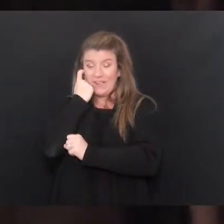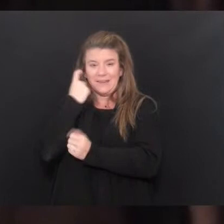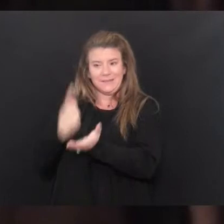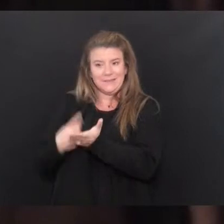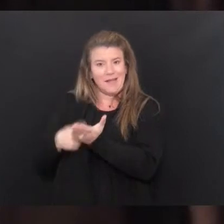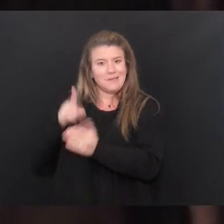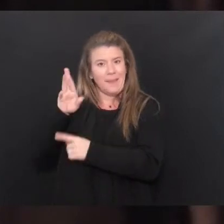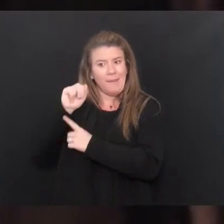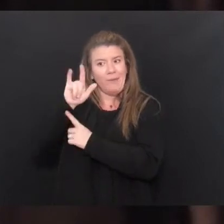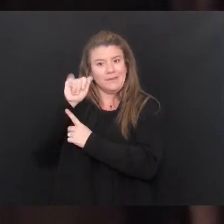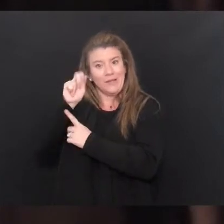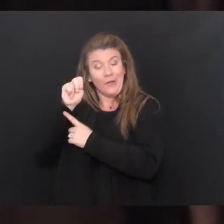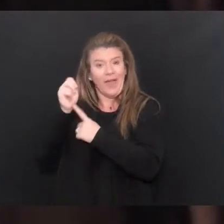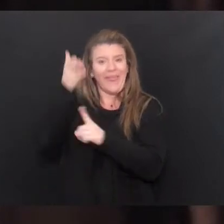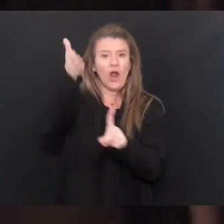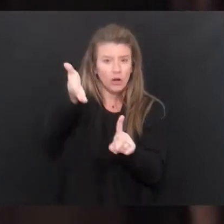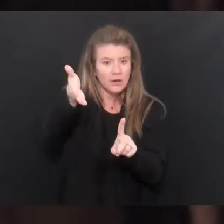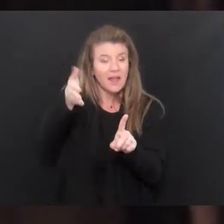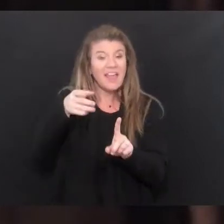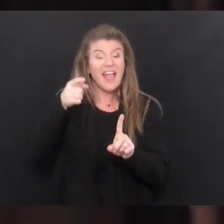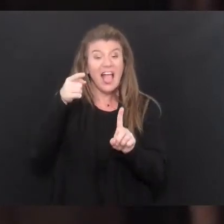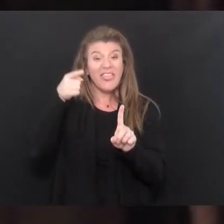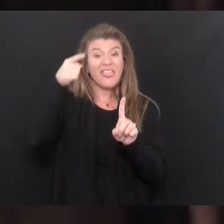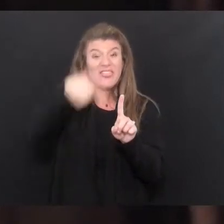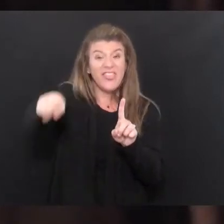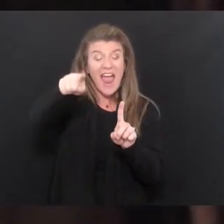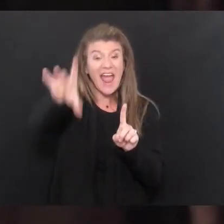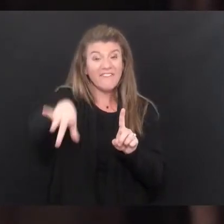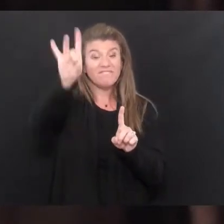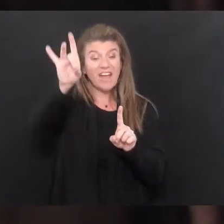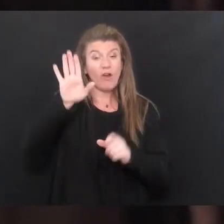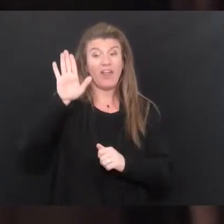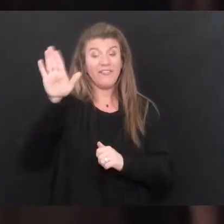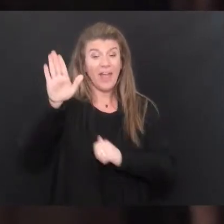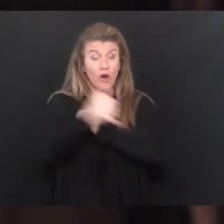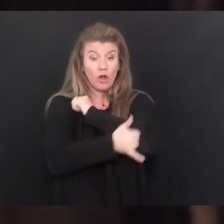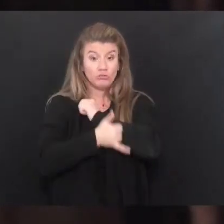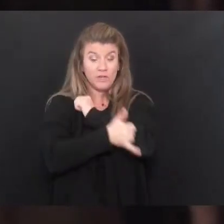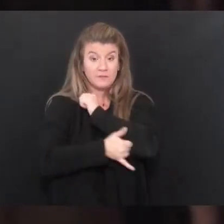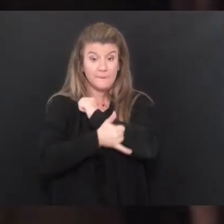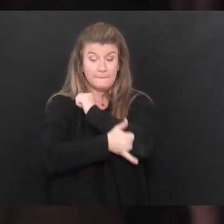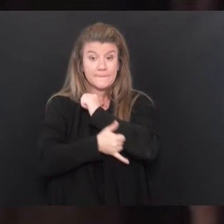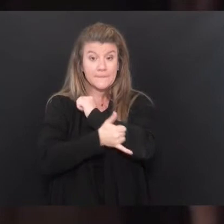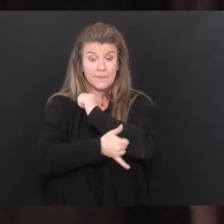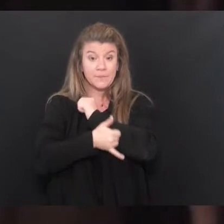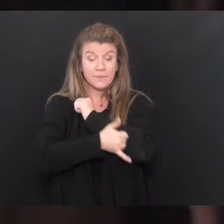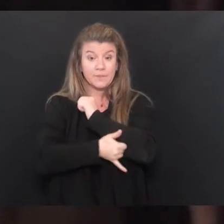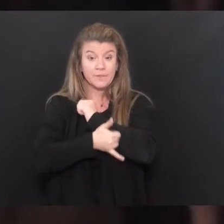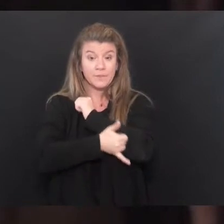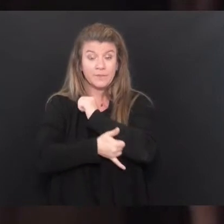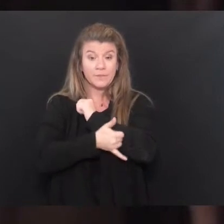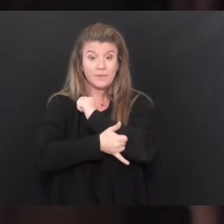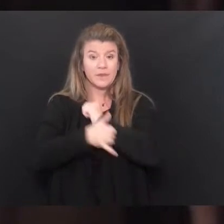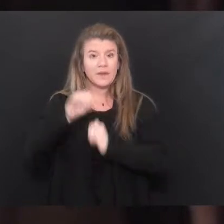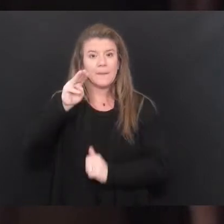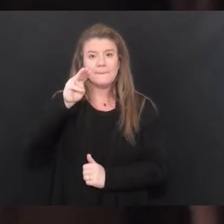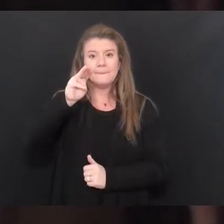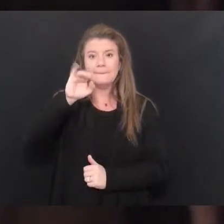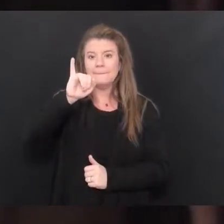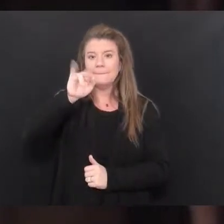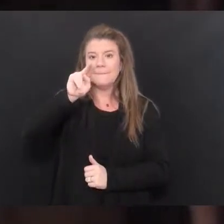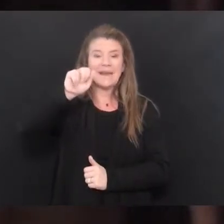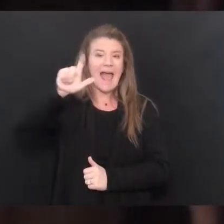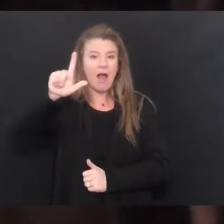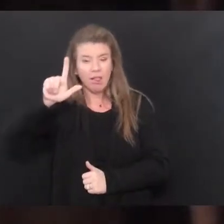Brazil. They have found that in the country of Manal,